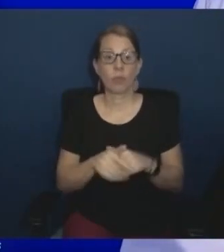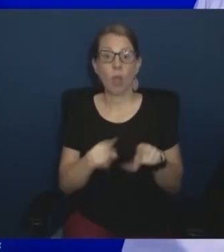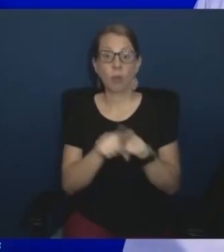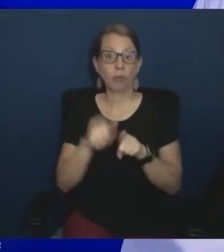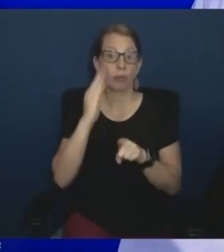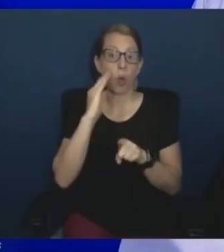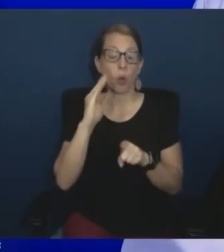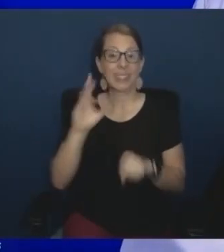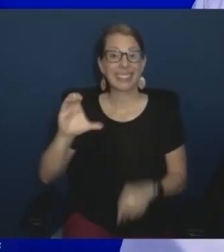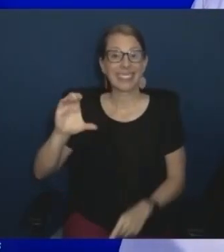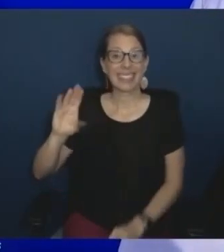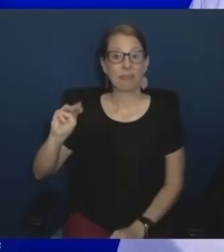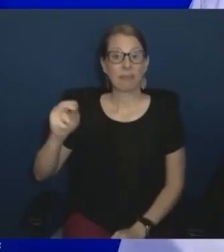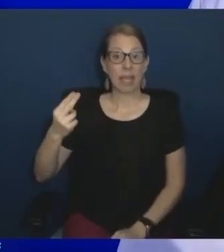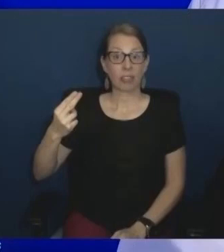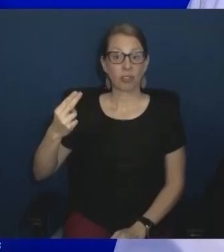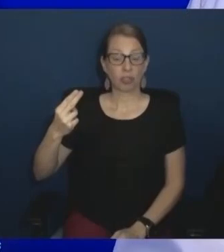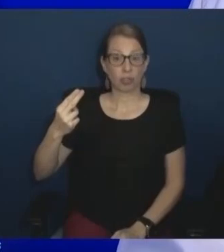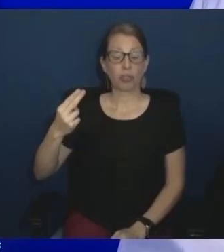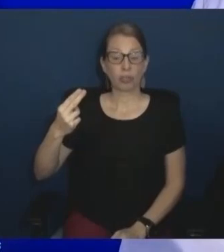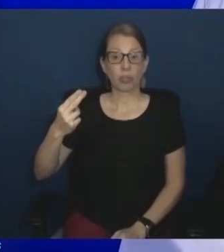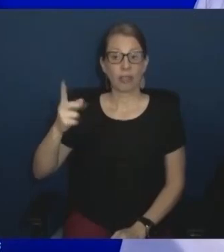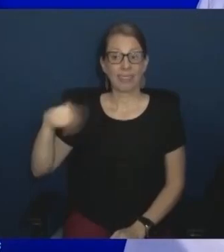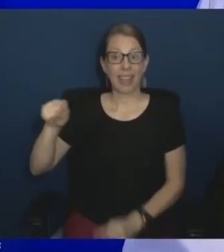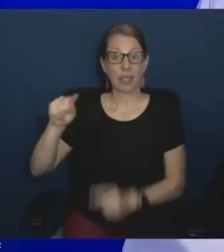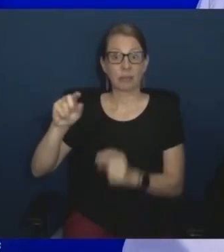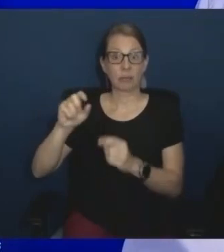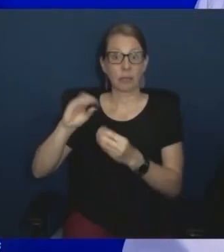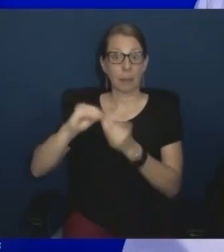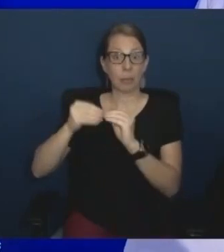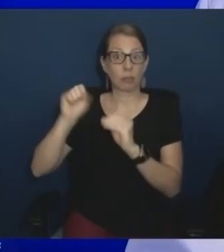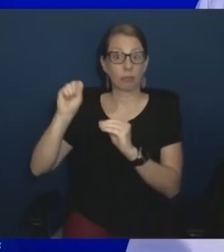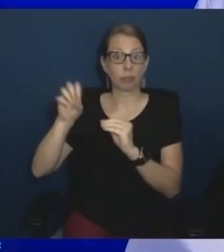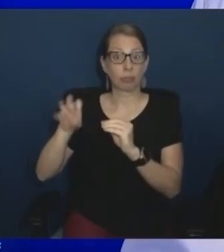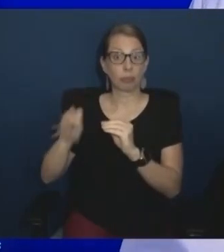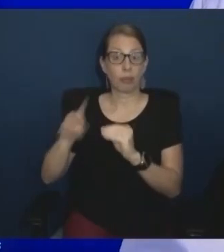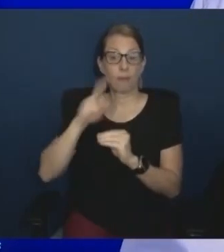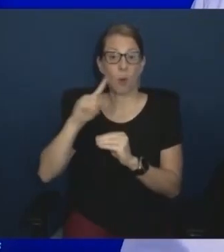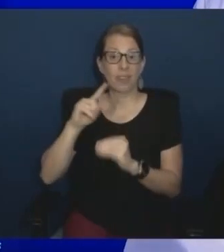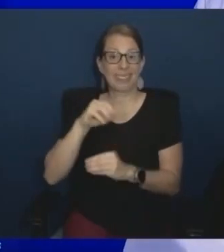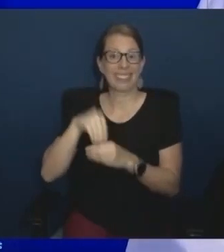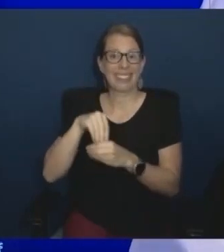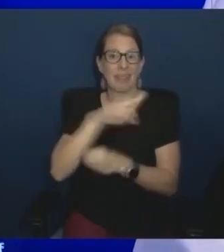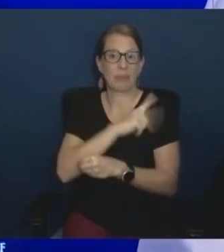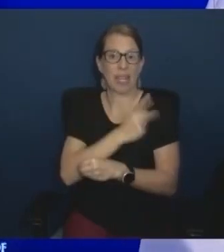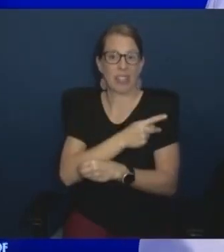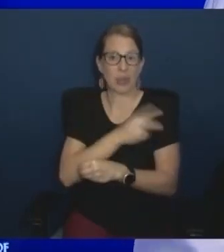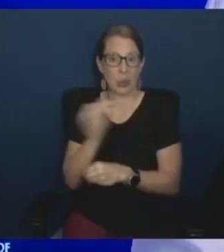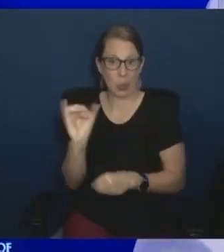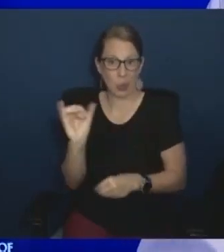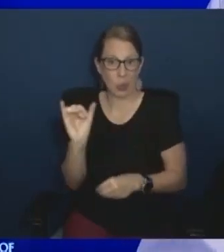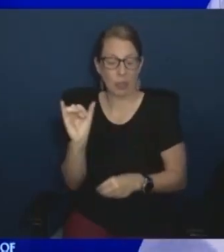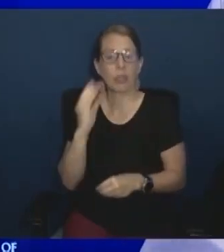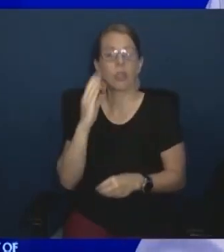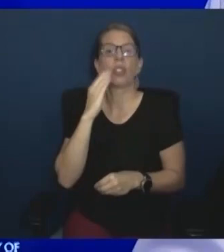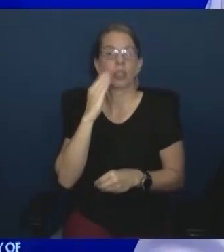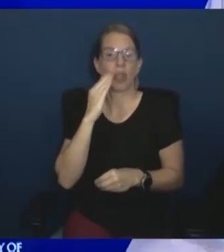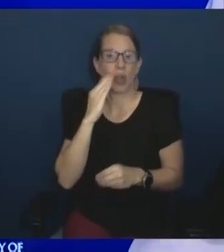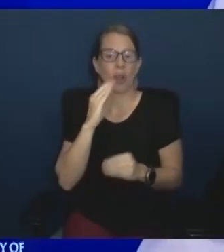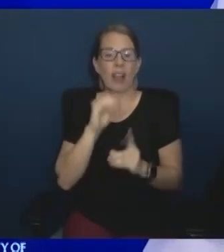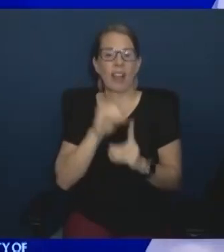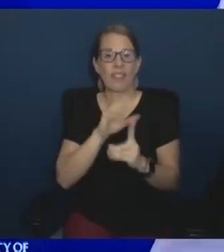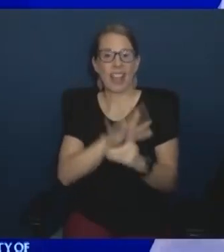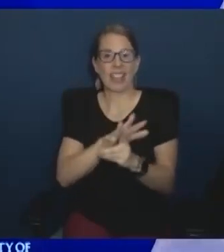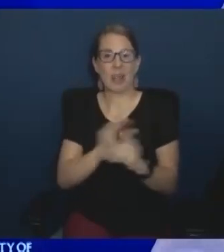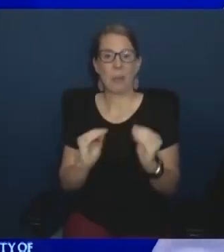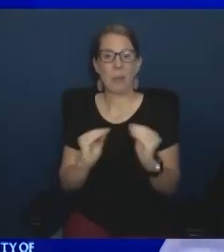Mercy has talked about the numbers that they have as inpatients as well. So we know that this is affecting more people,